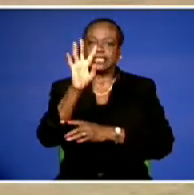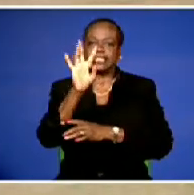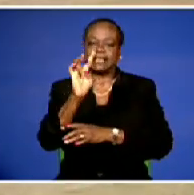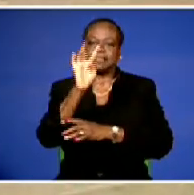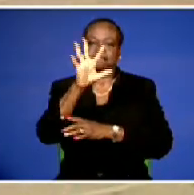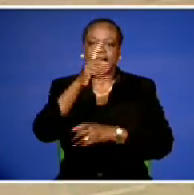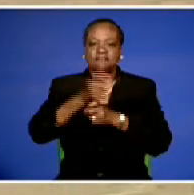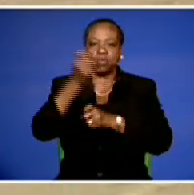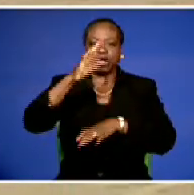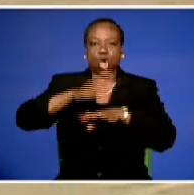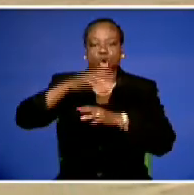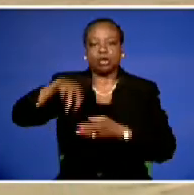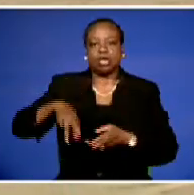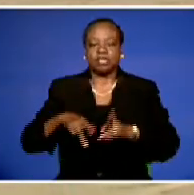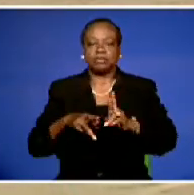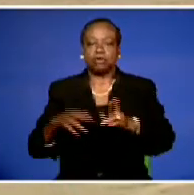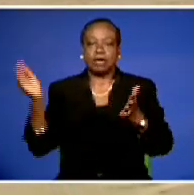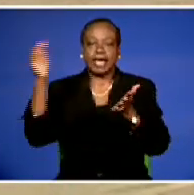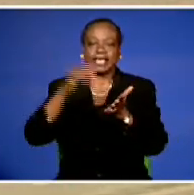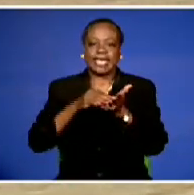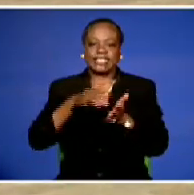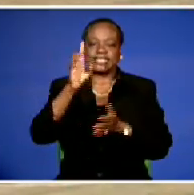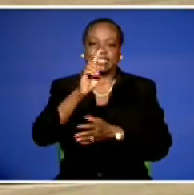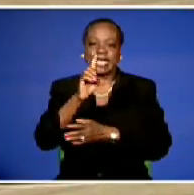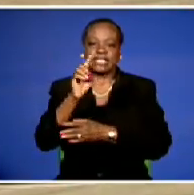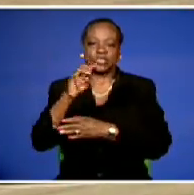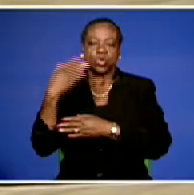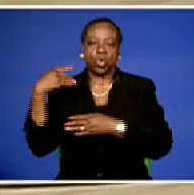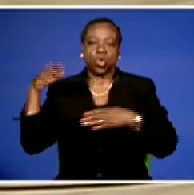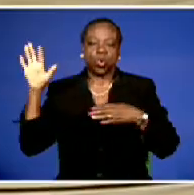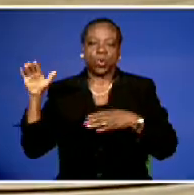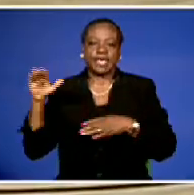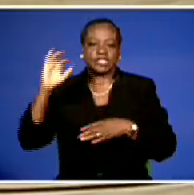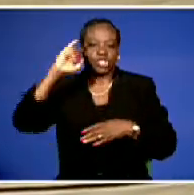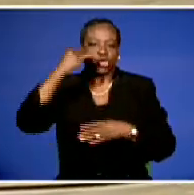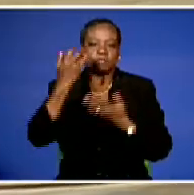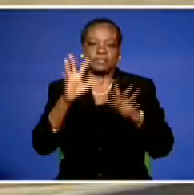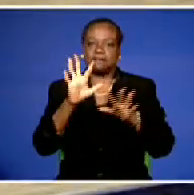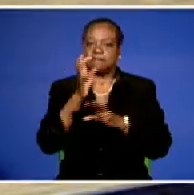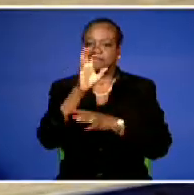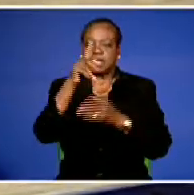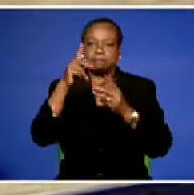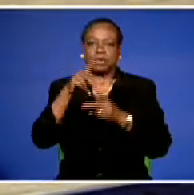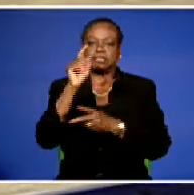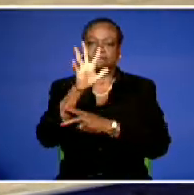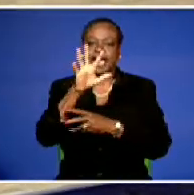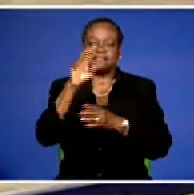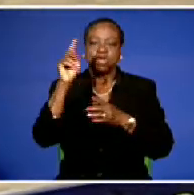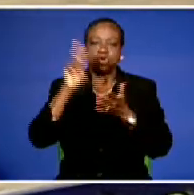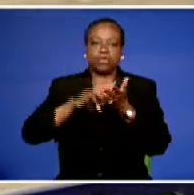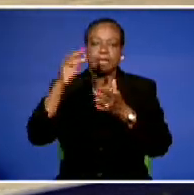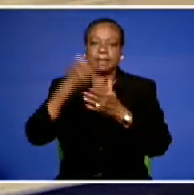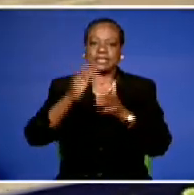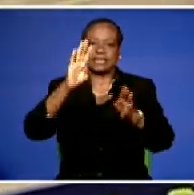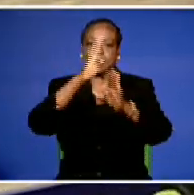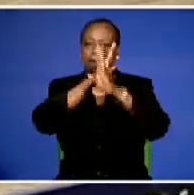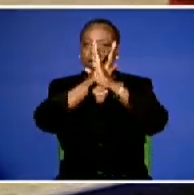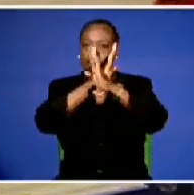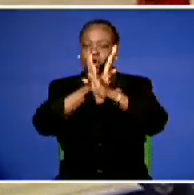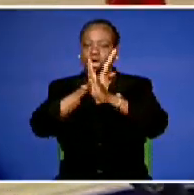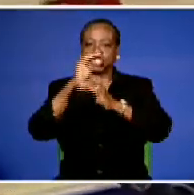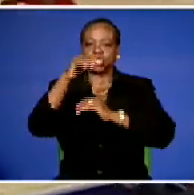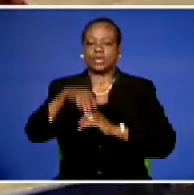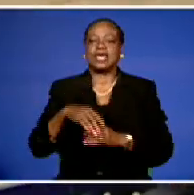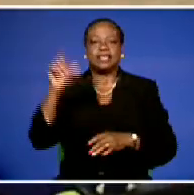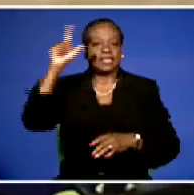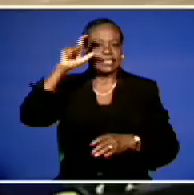win on the road against the Dallas Wings. Jones finishing up with 15 points, 5 rebounds, and a block shot. The Sun play again